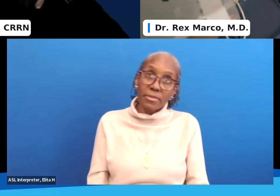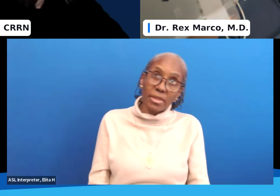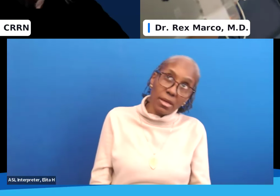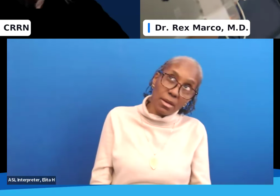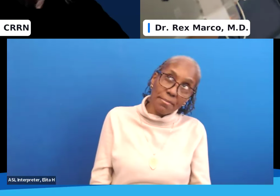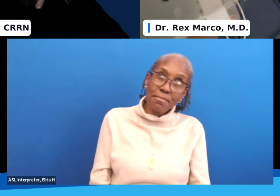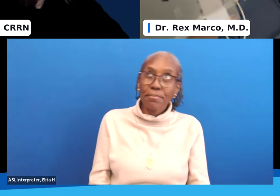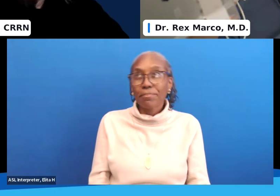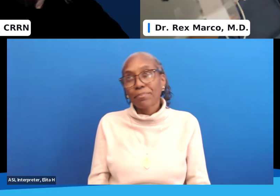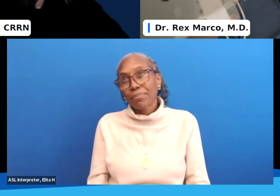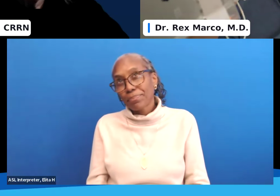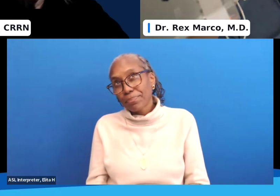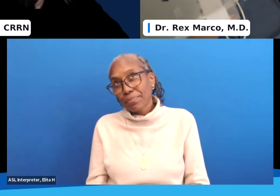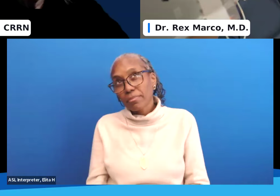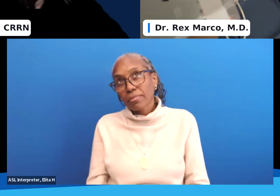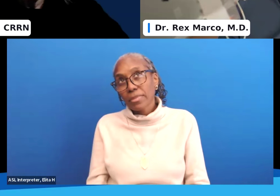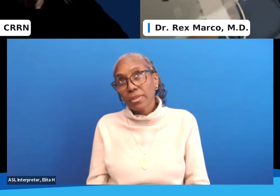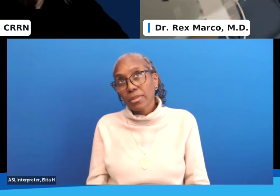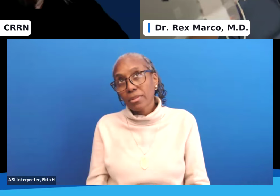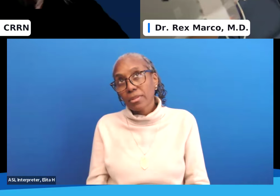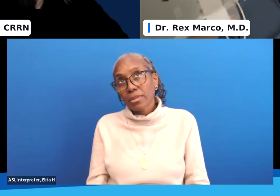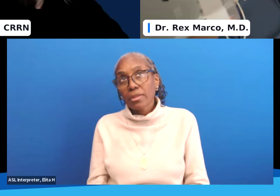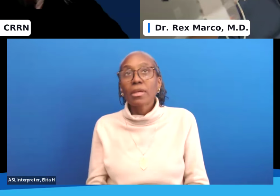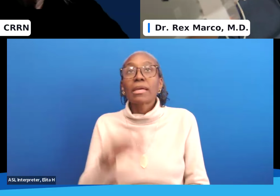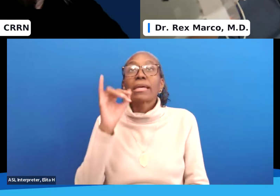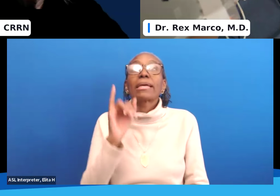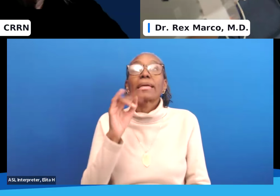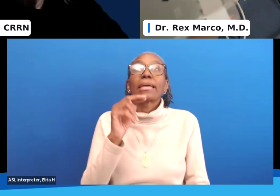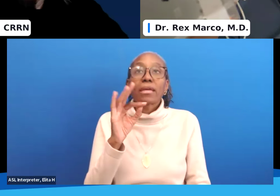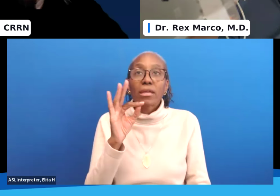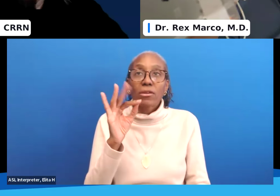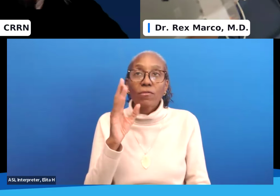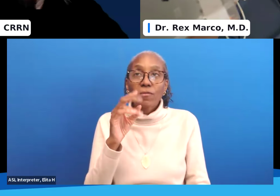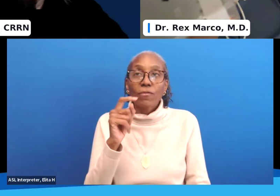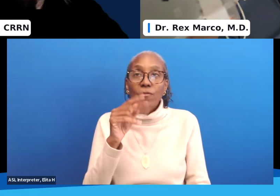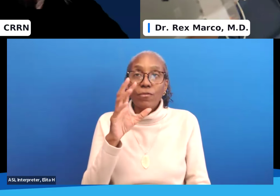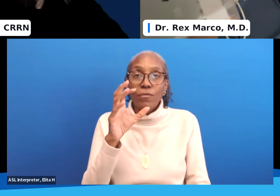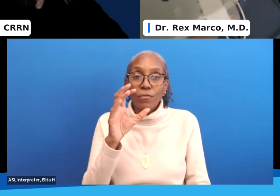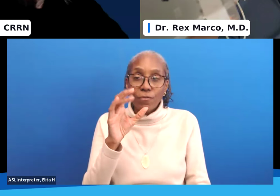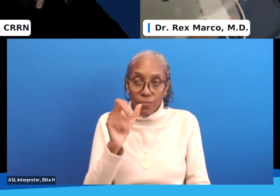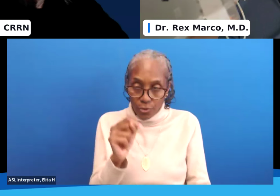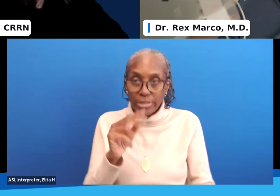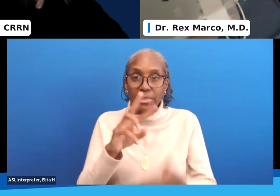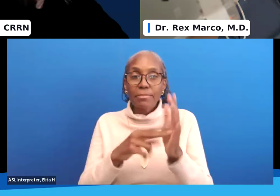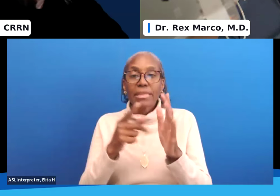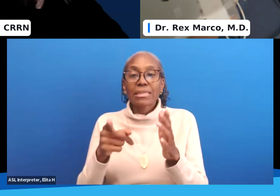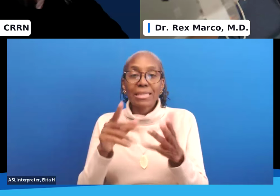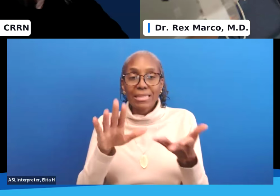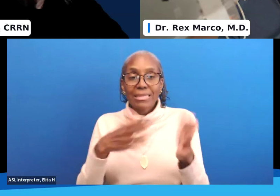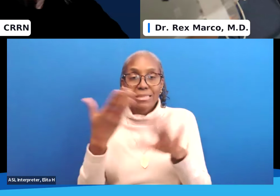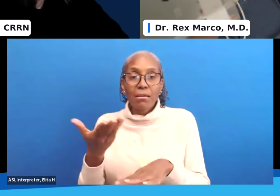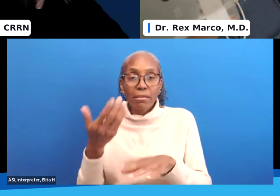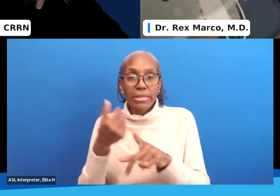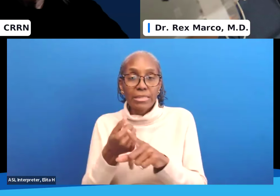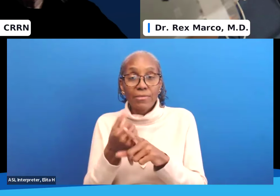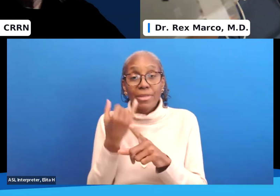I would say any infarct means that it died. So if